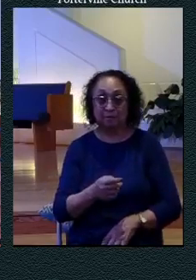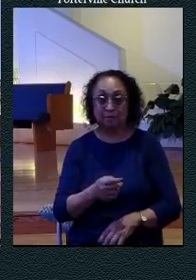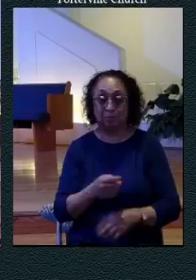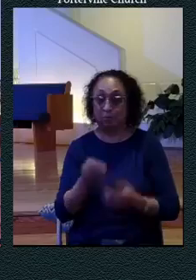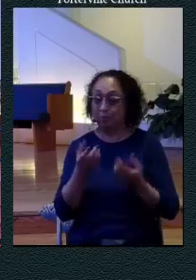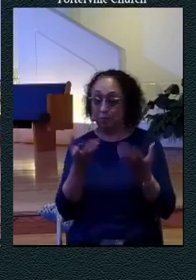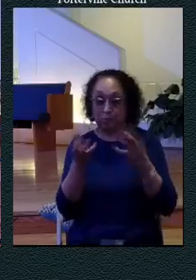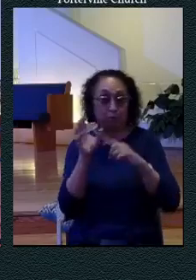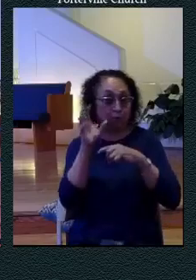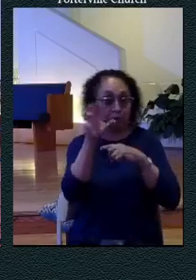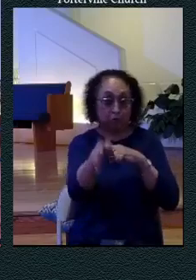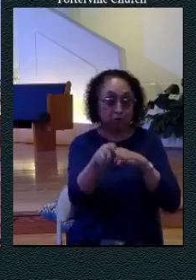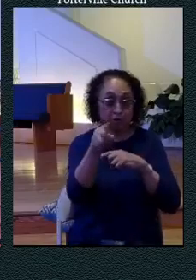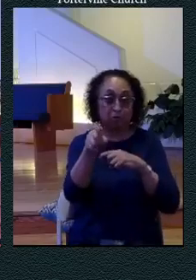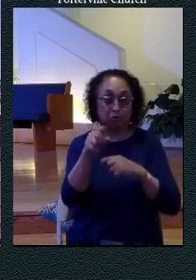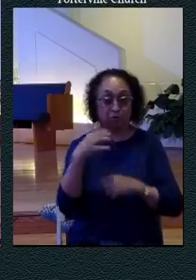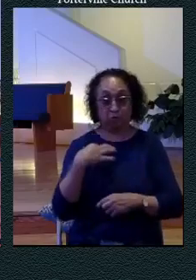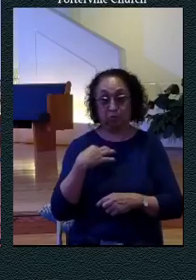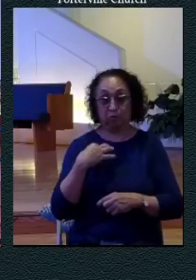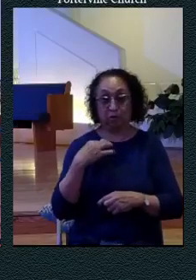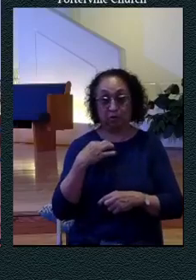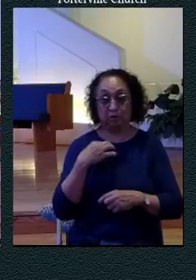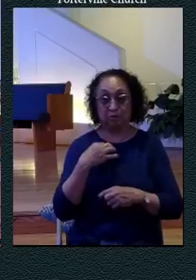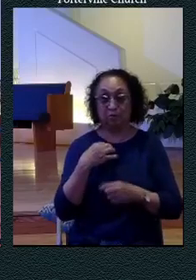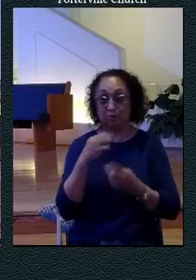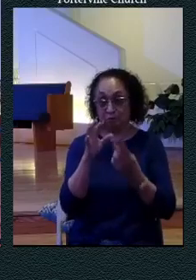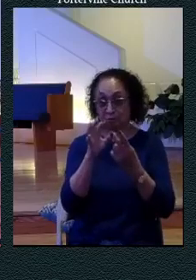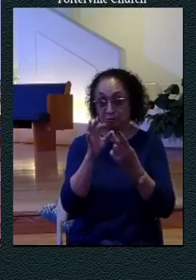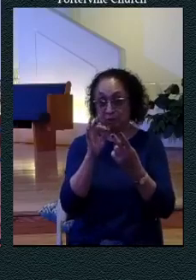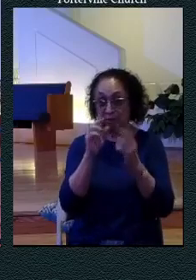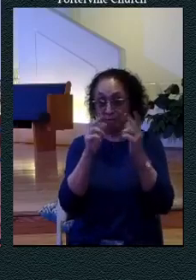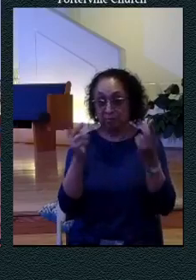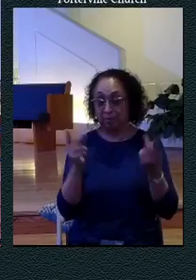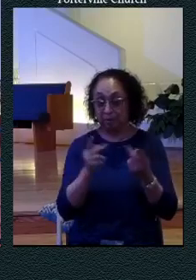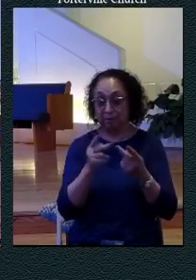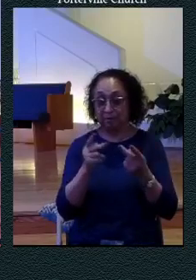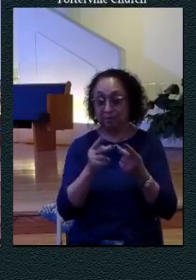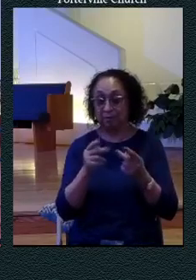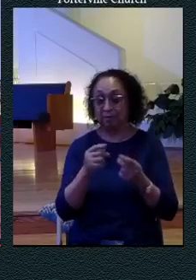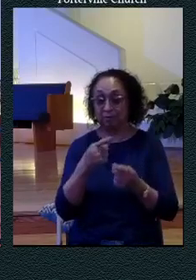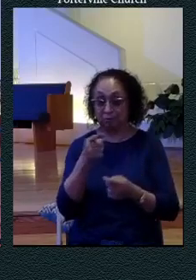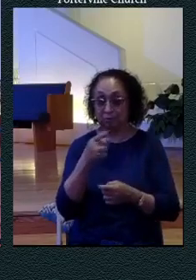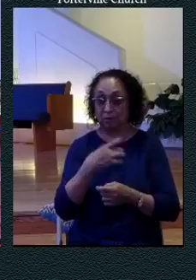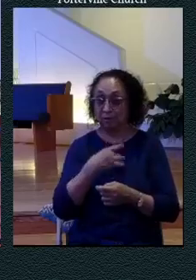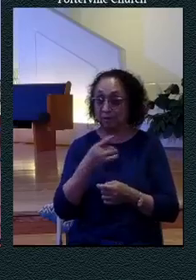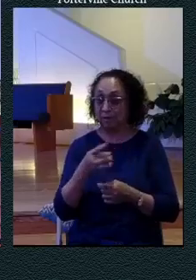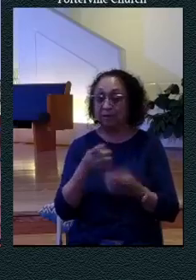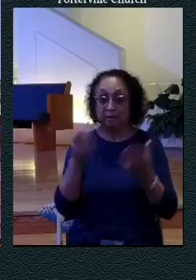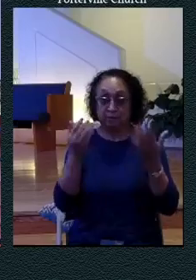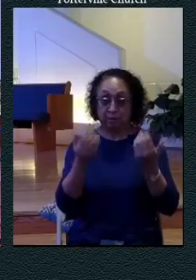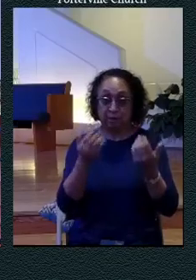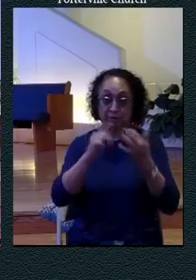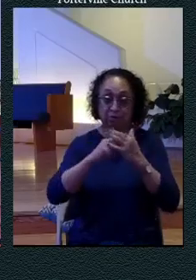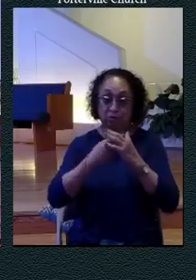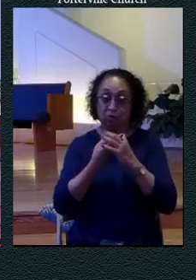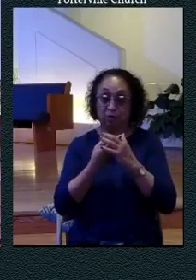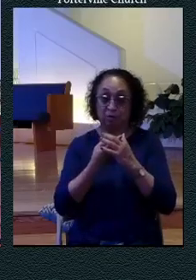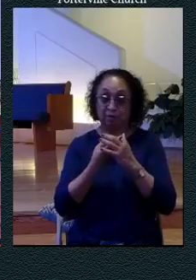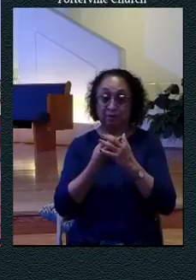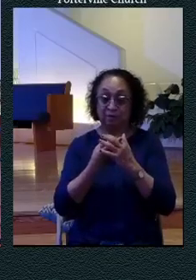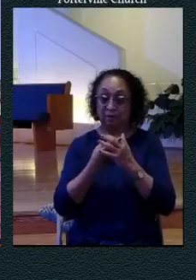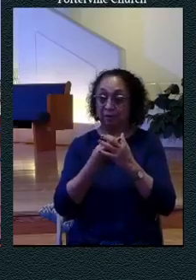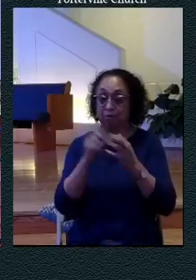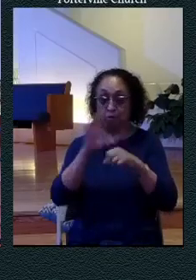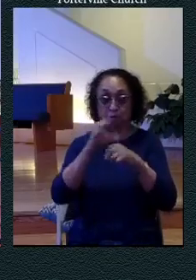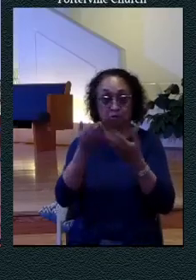the presence of God consciously with intent, and let's bow in His presence as we prepare to